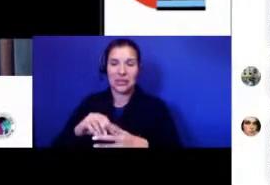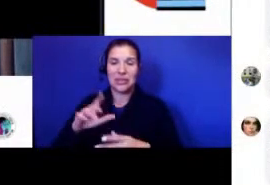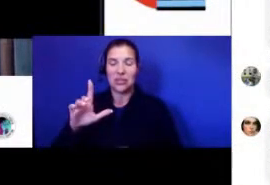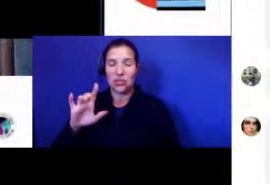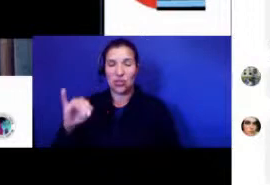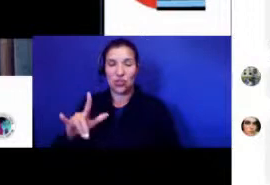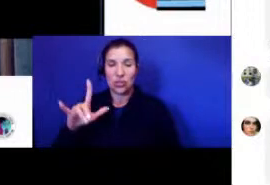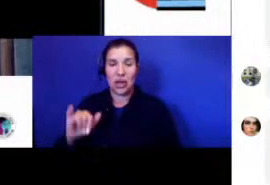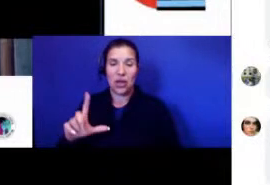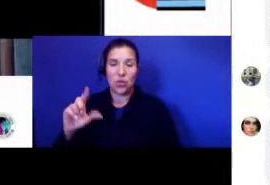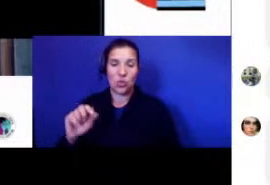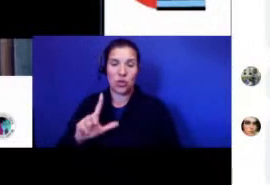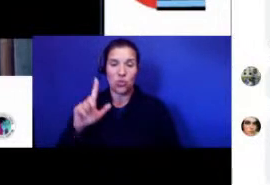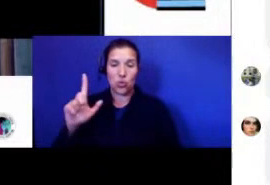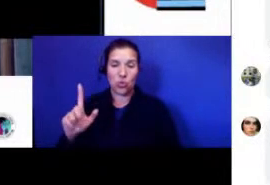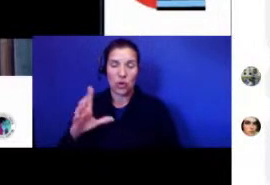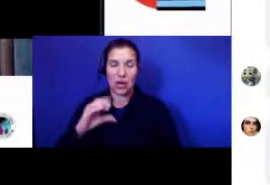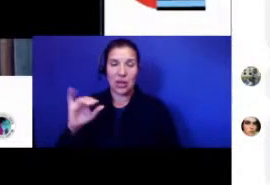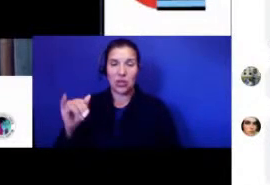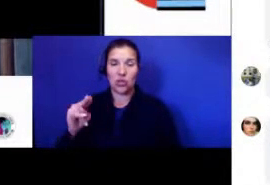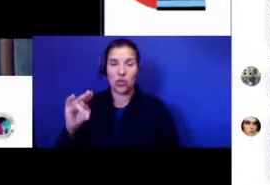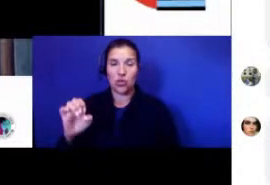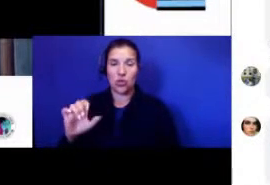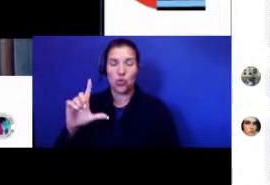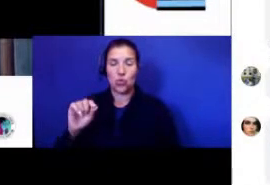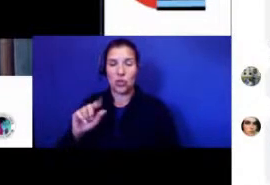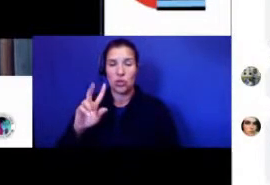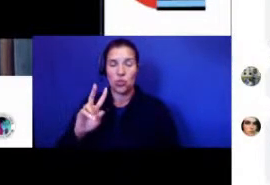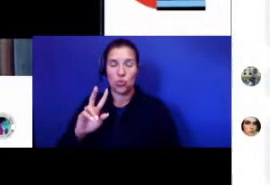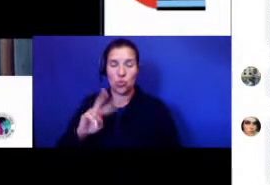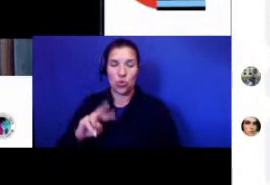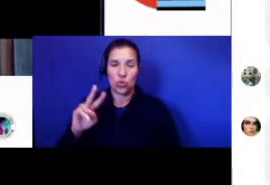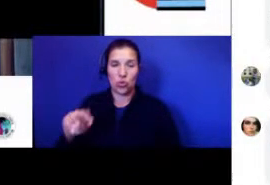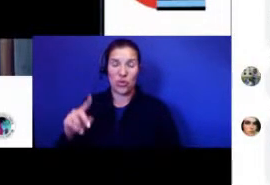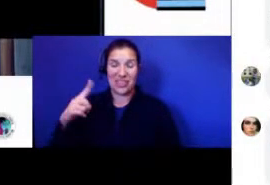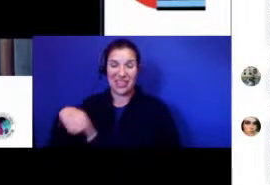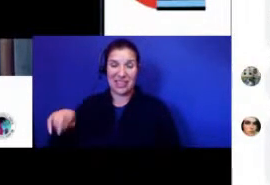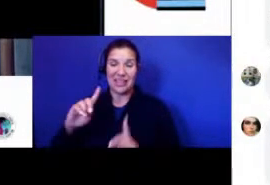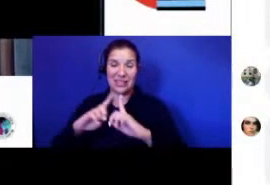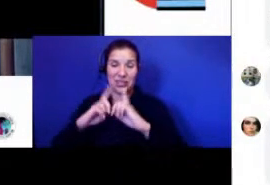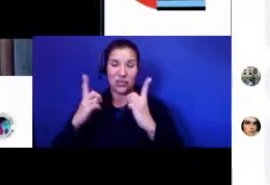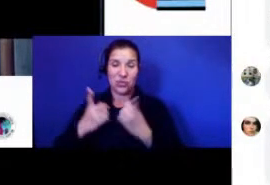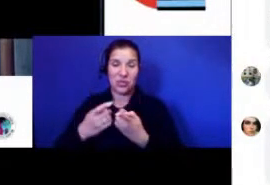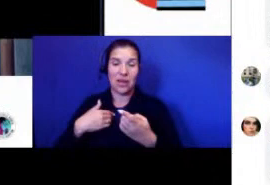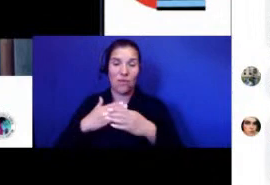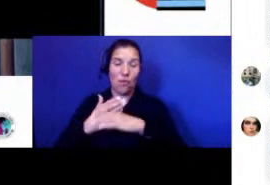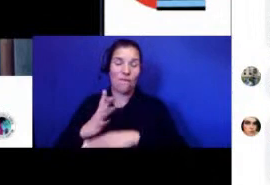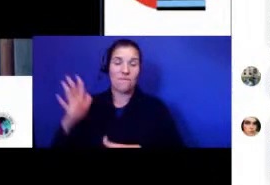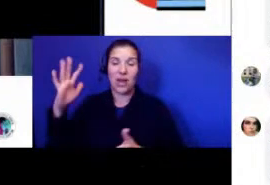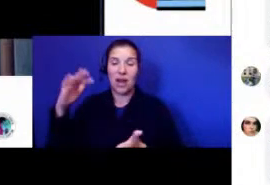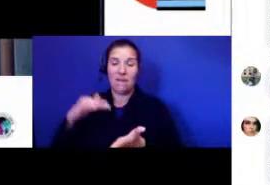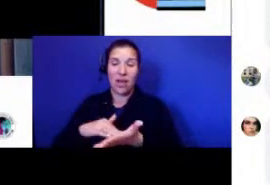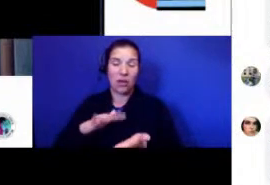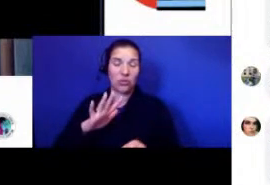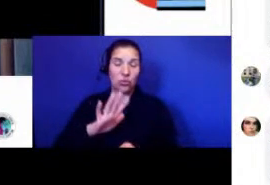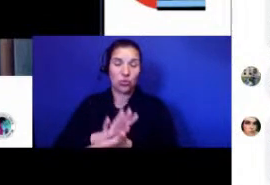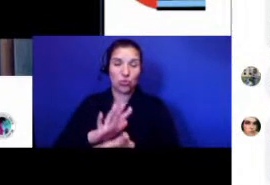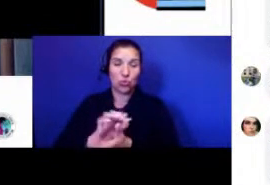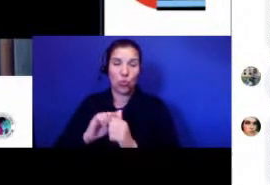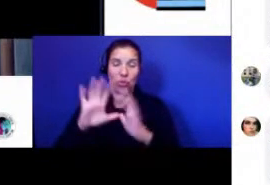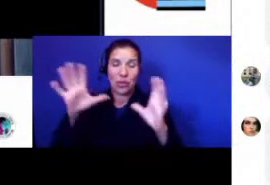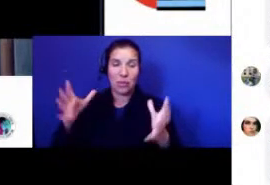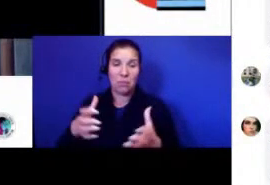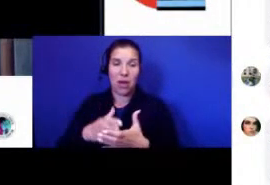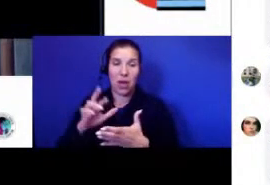2021 and June 2022. These districts represent over 5,000 schools with a combined enrollment